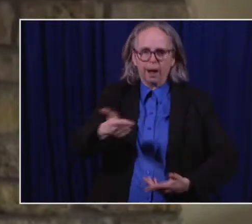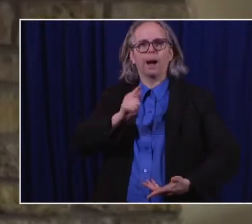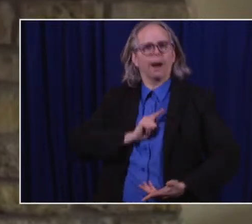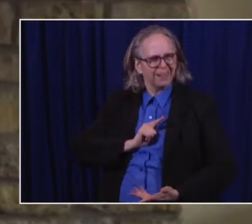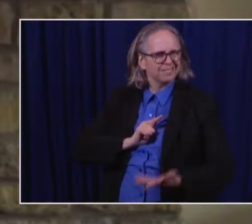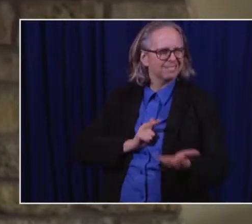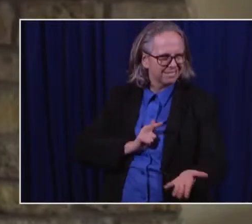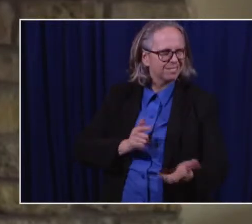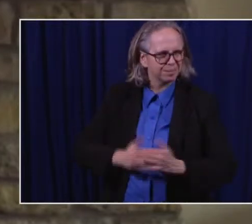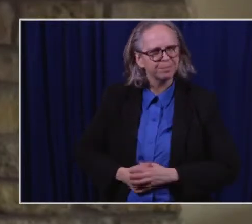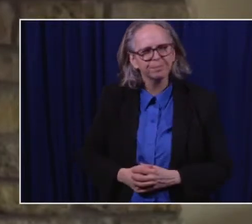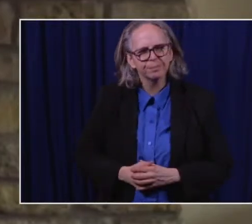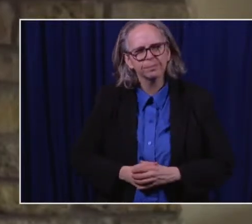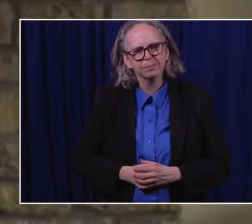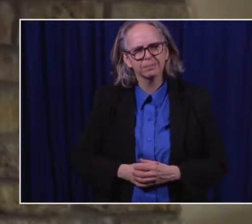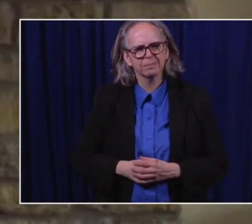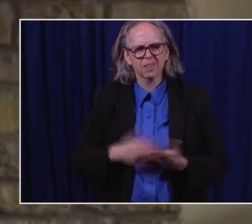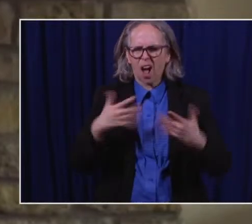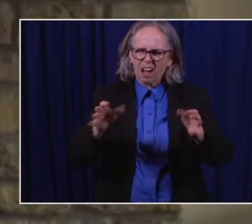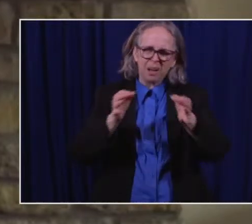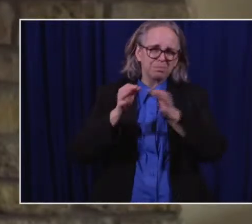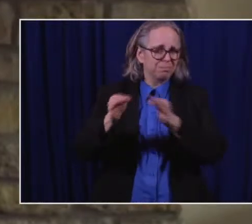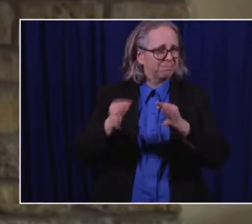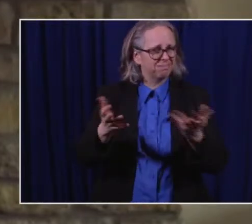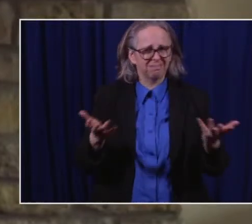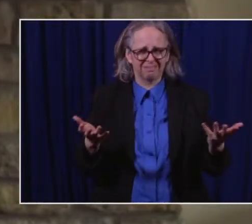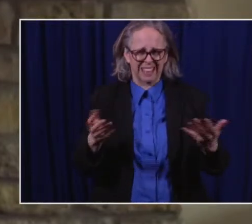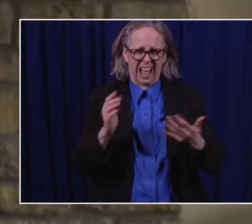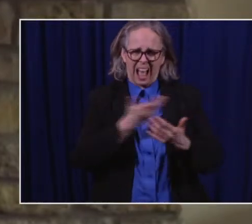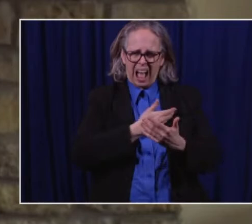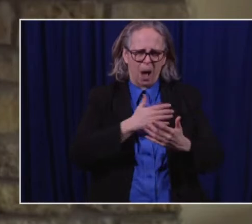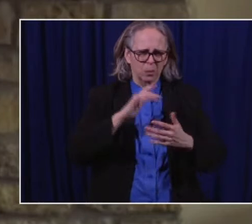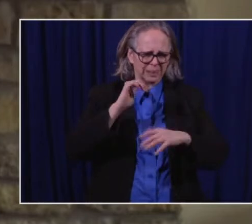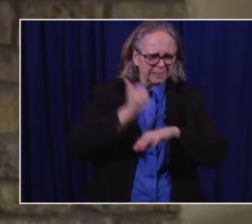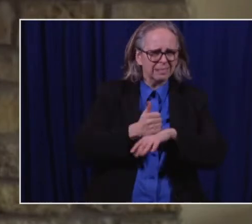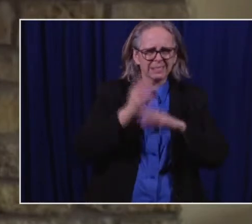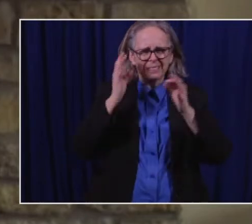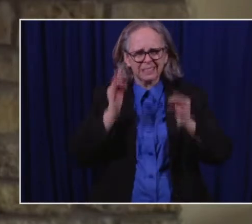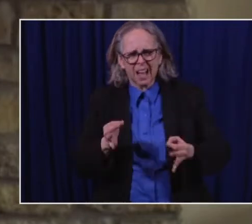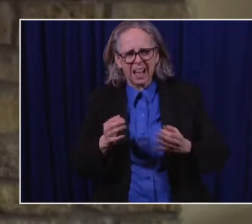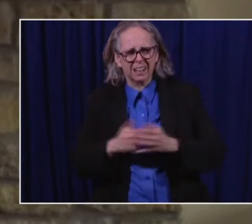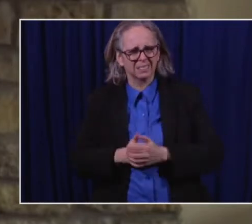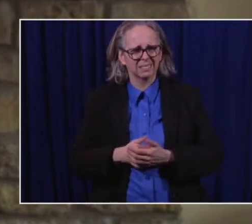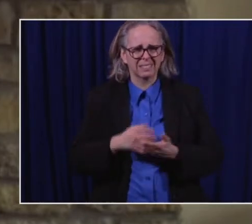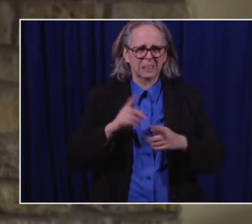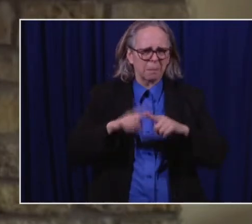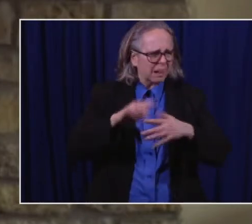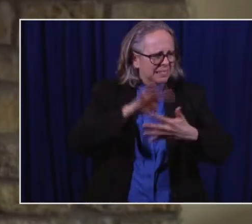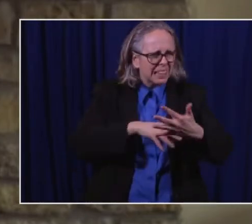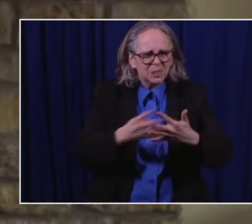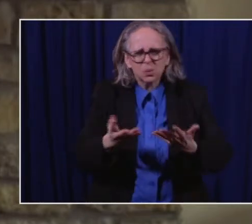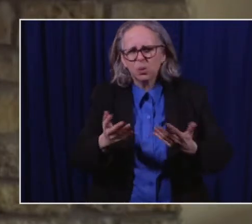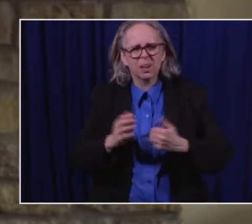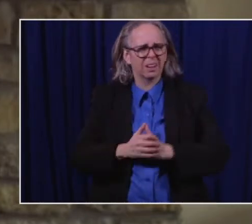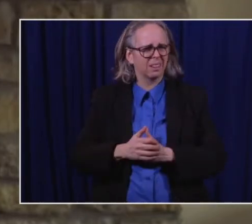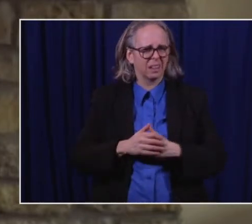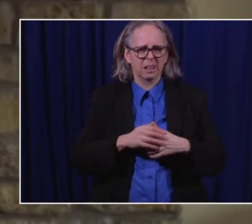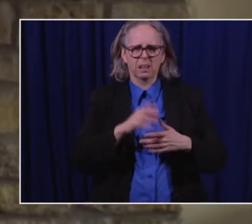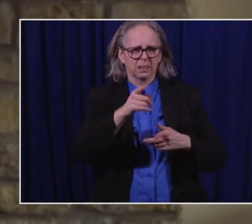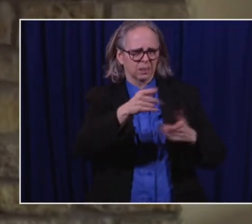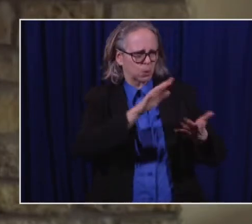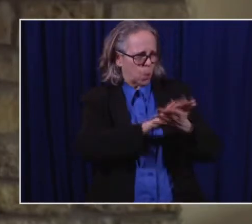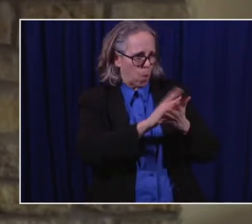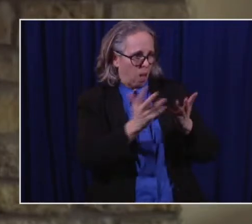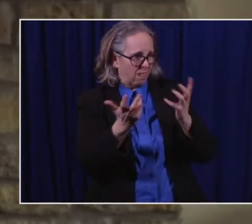a while ago at this news conference. It's a scheduling question. We want to do it efficiently. We want to do it quickly. We want to try to do all a county at